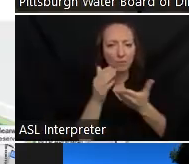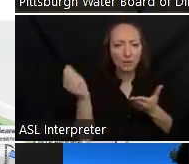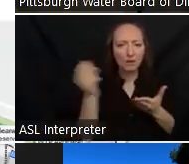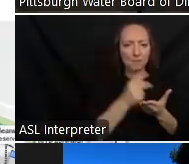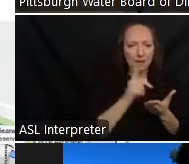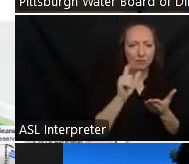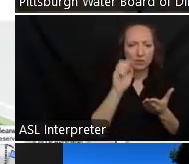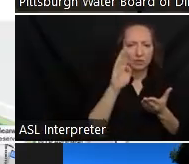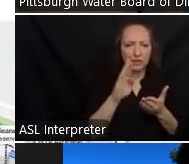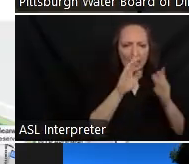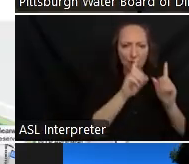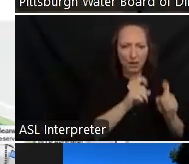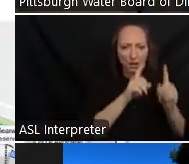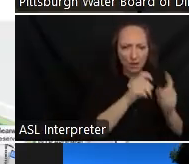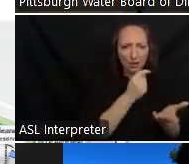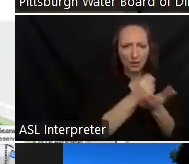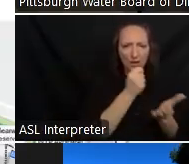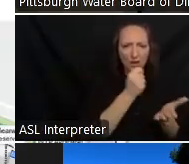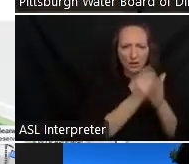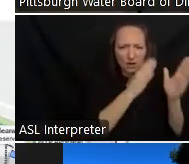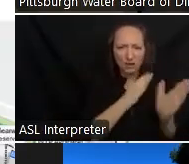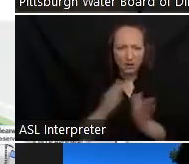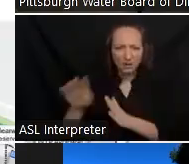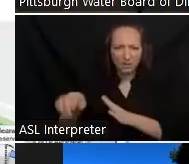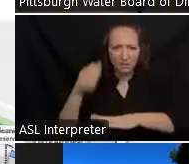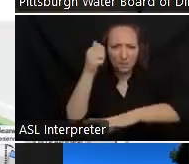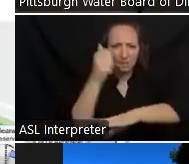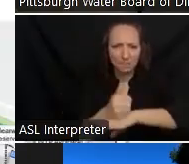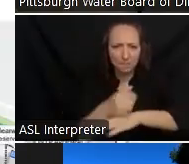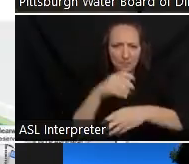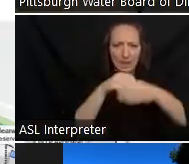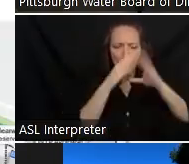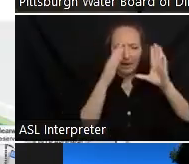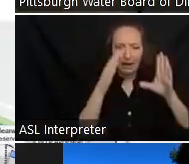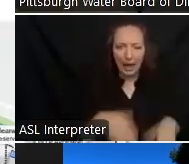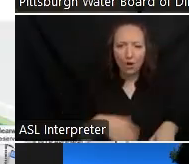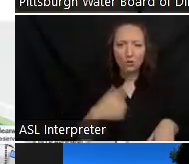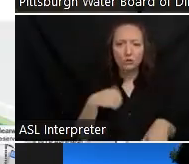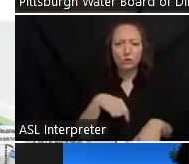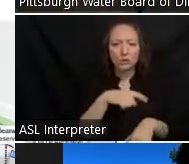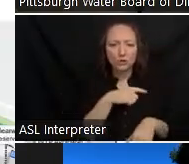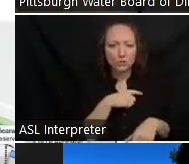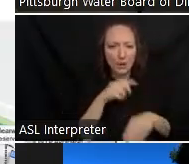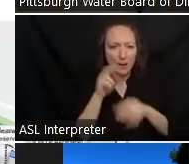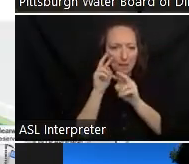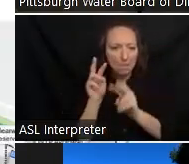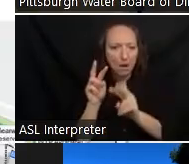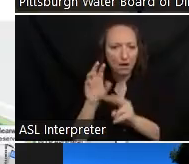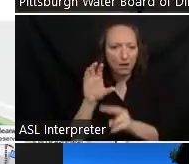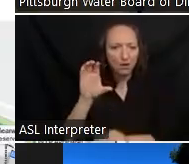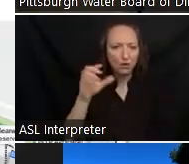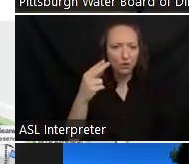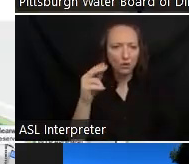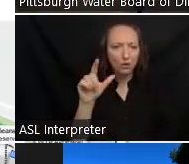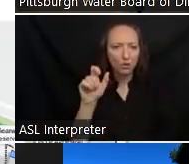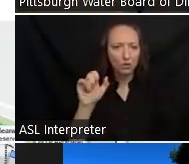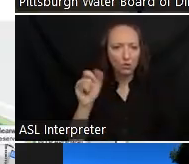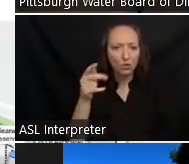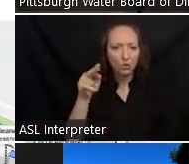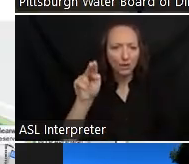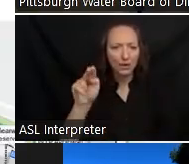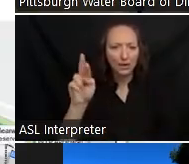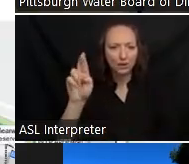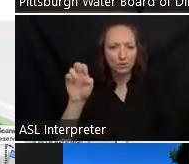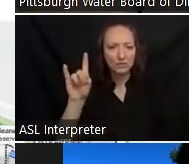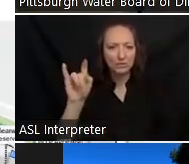June, we produced an average of 62.5 million gallons of drinking water per day at our treatment plant. And we continue to meet and exceed